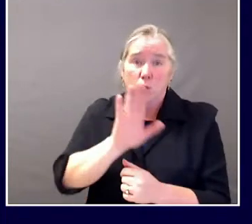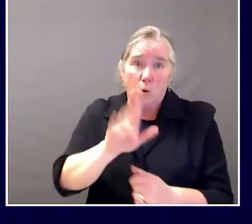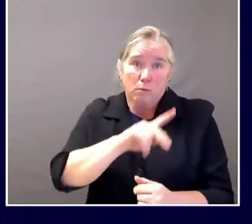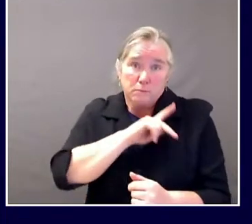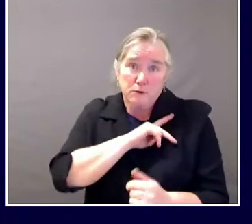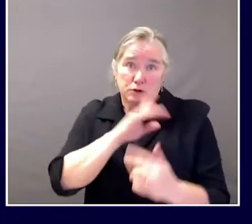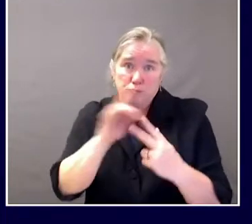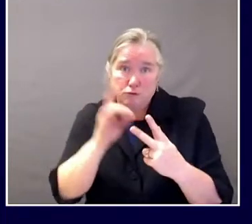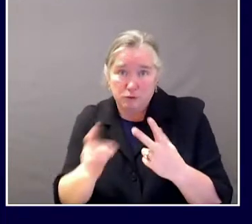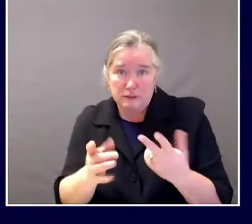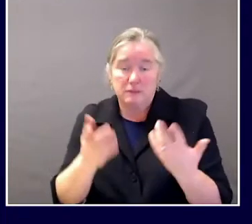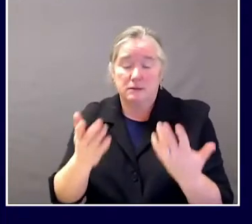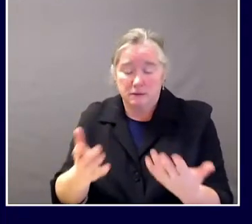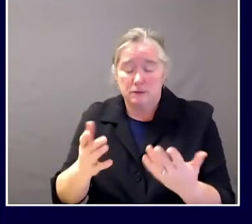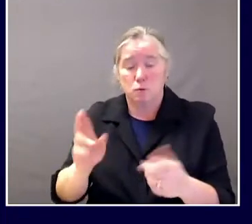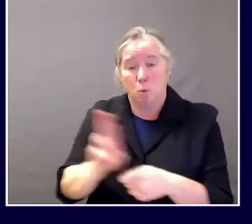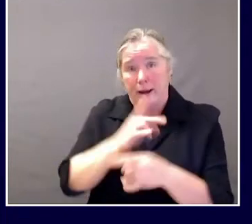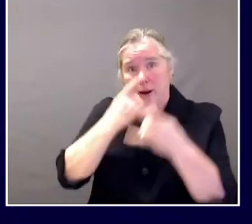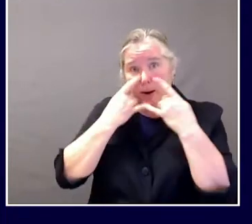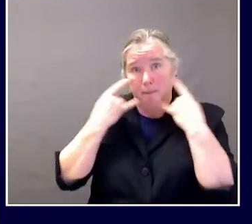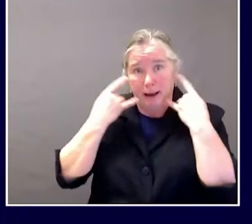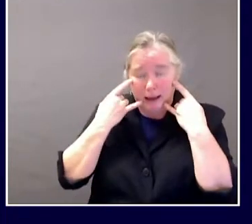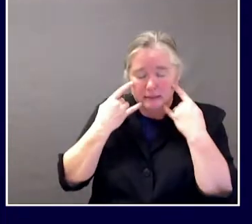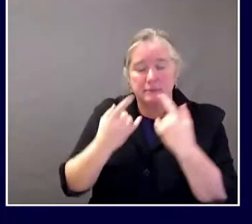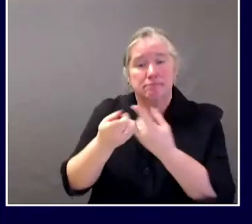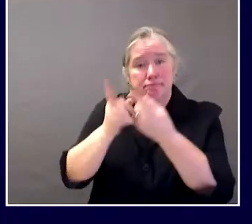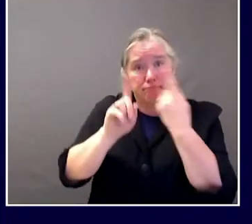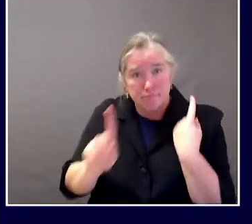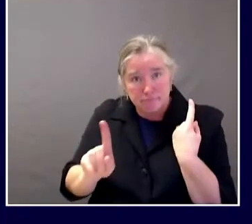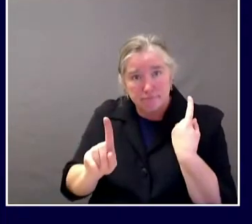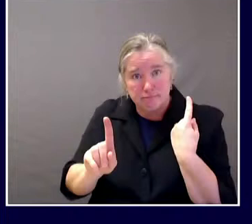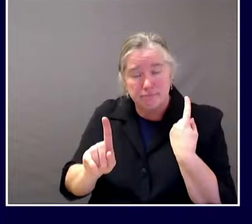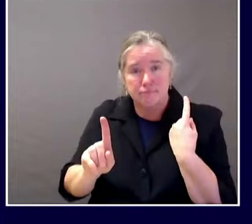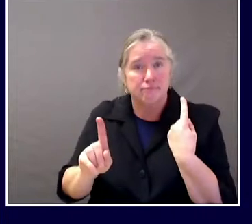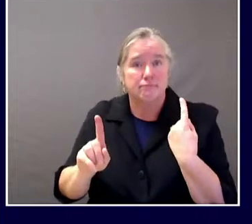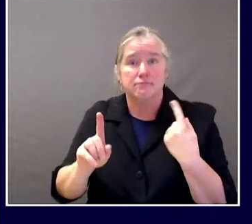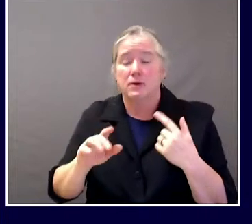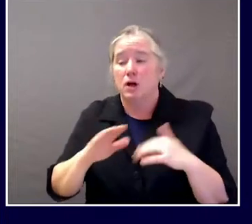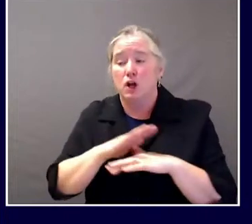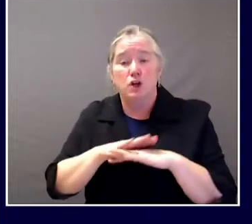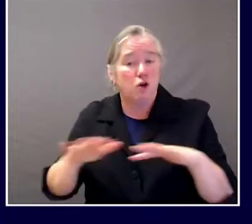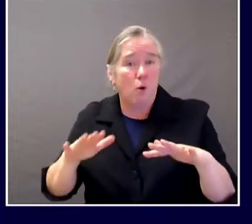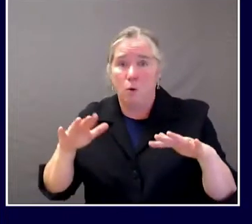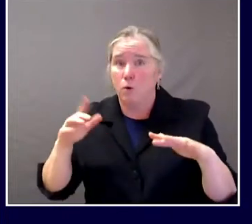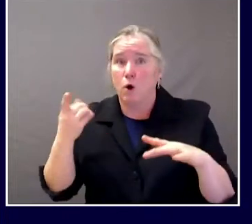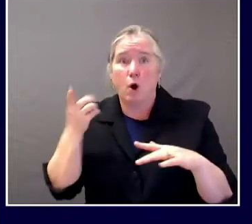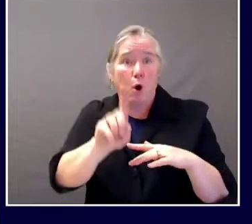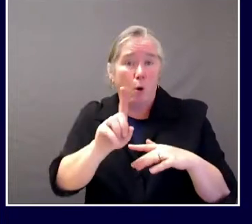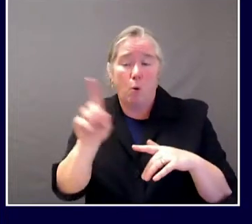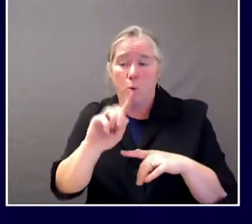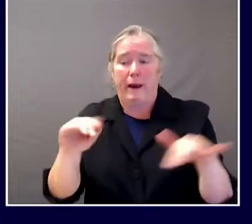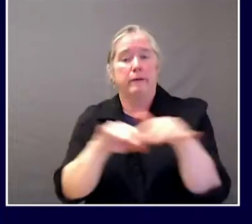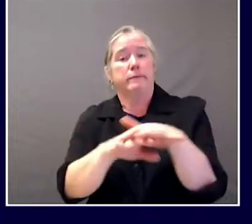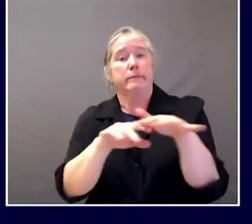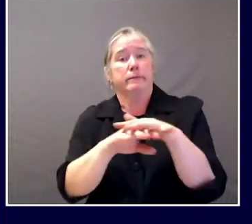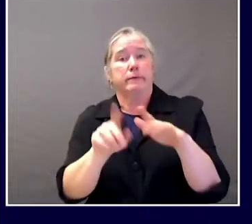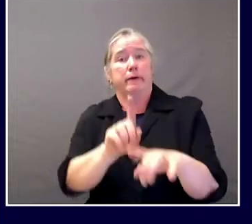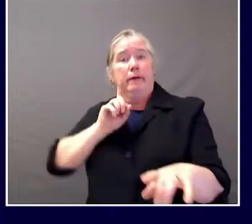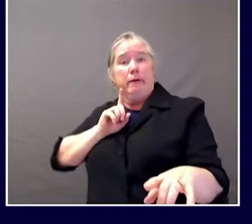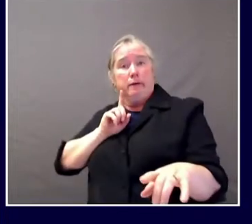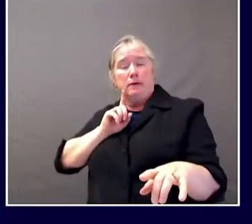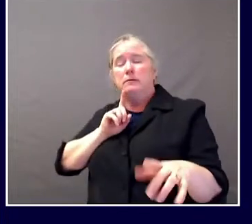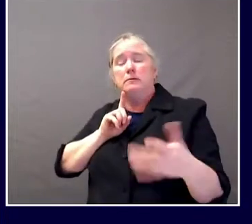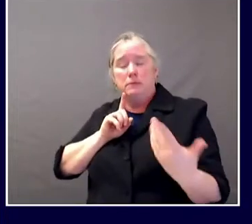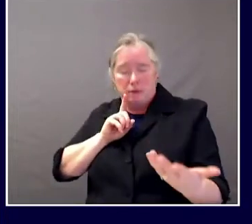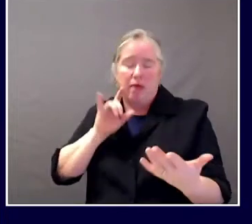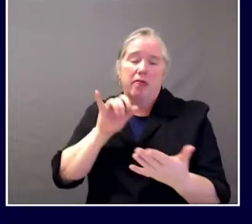you make to wear a mask, maintain physical distance, avoid crowds, that's where the real action is. Yeah, thank